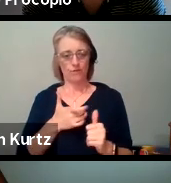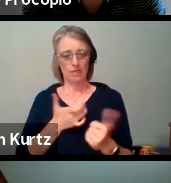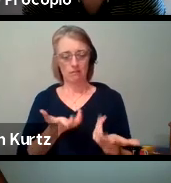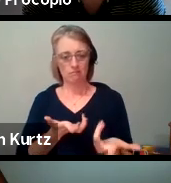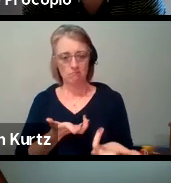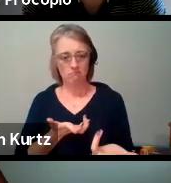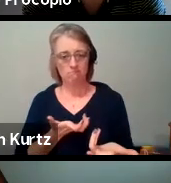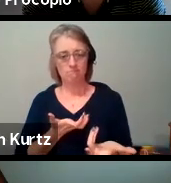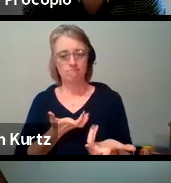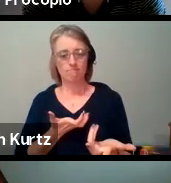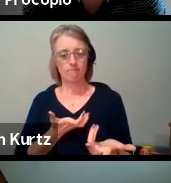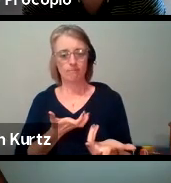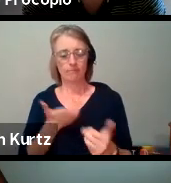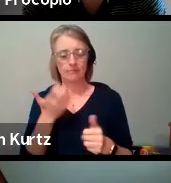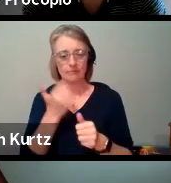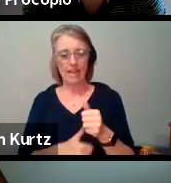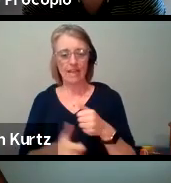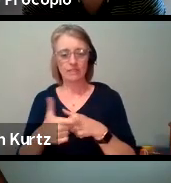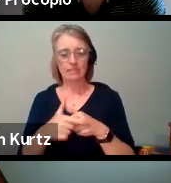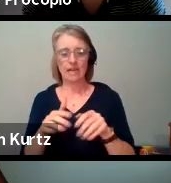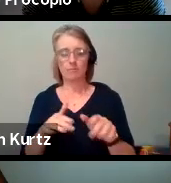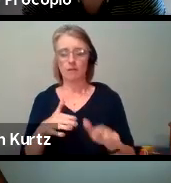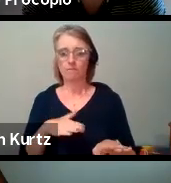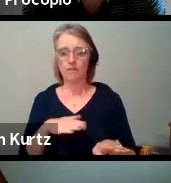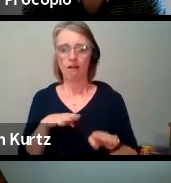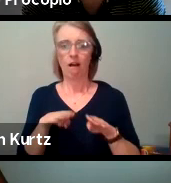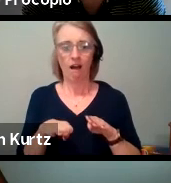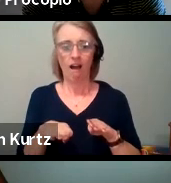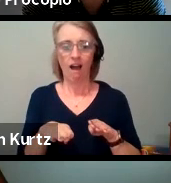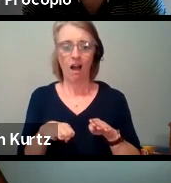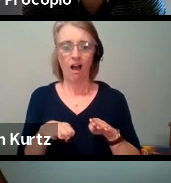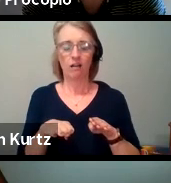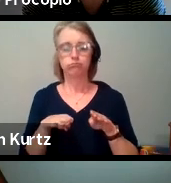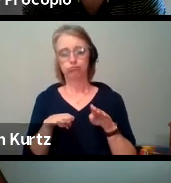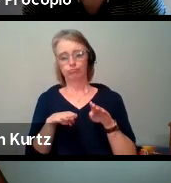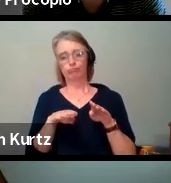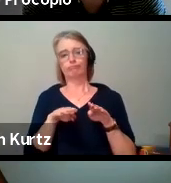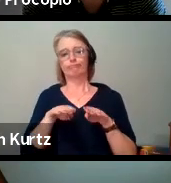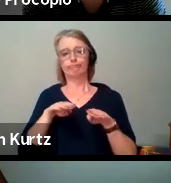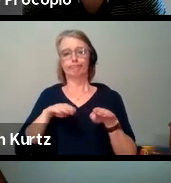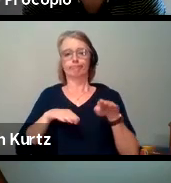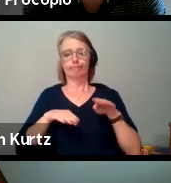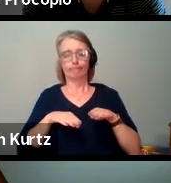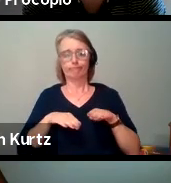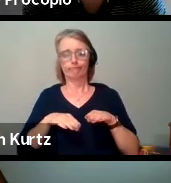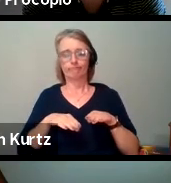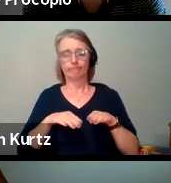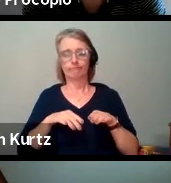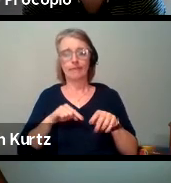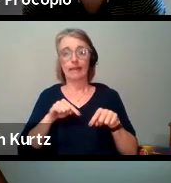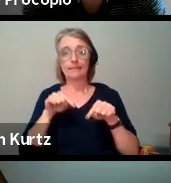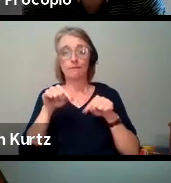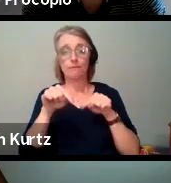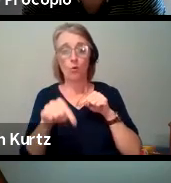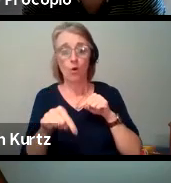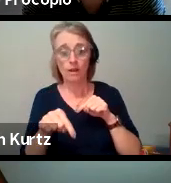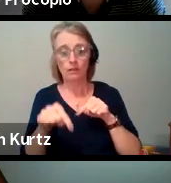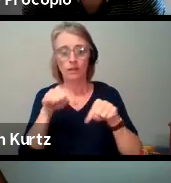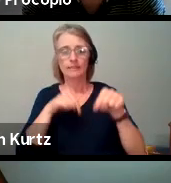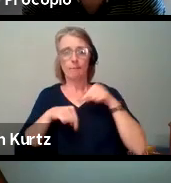this was happening to you? That every time you took a step forward, something happened that made you go 5 steps backwards.